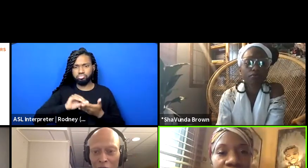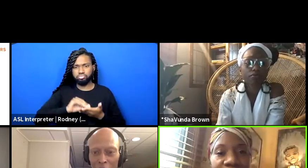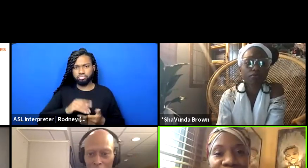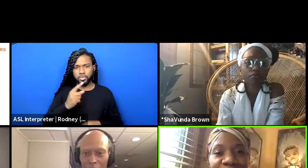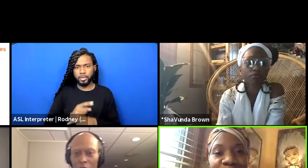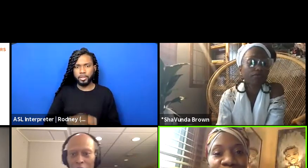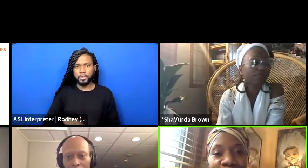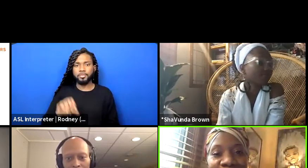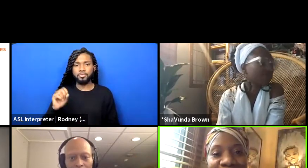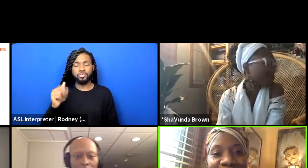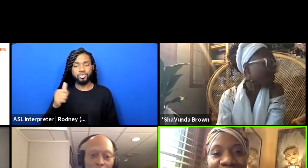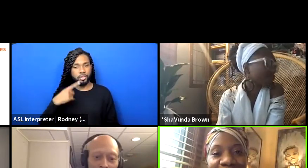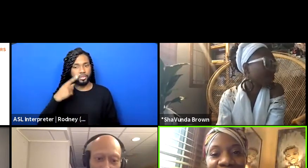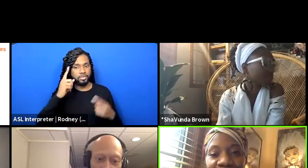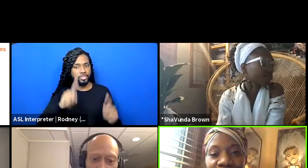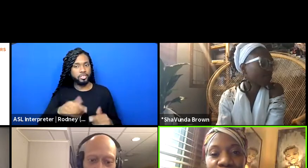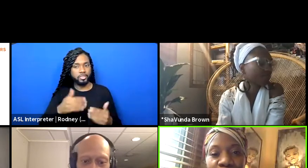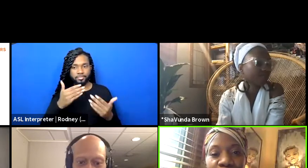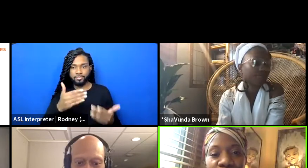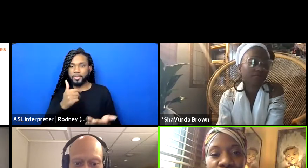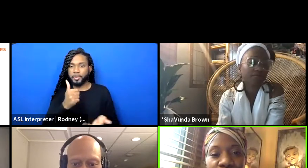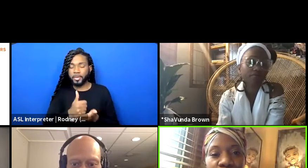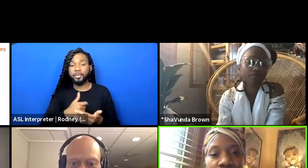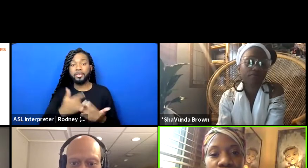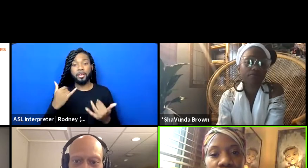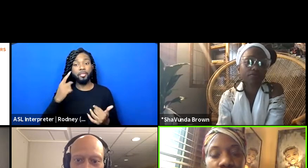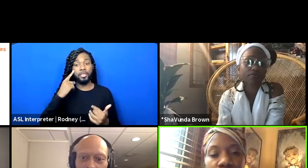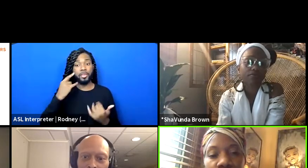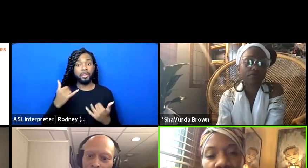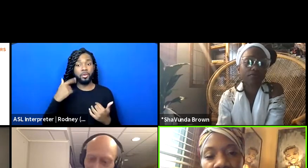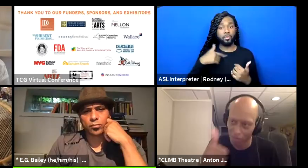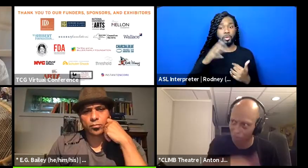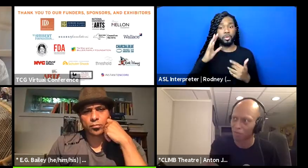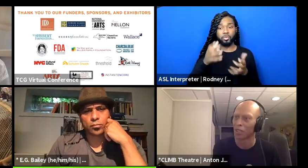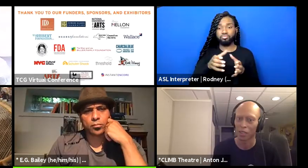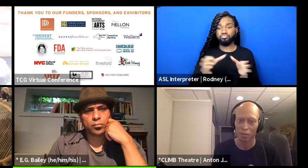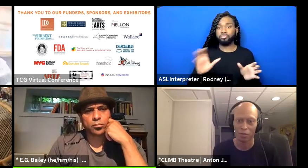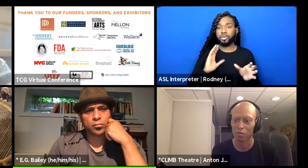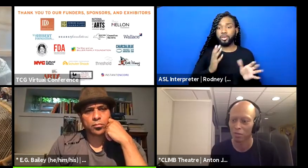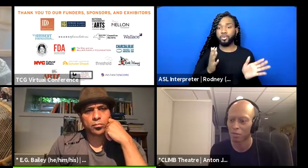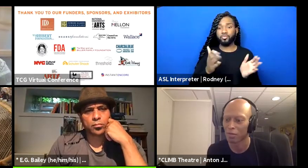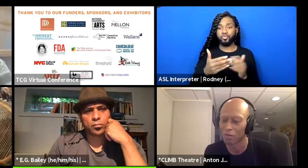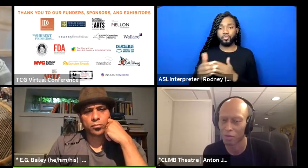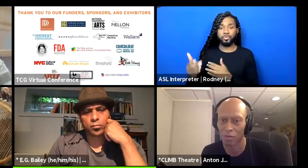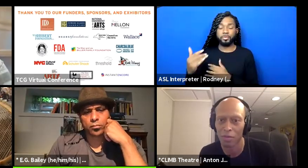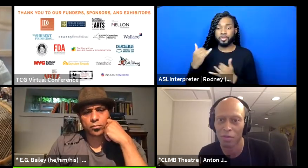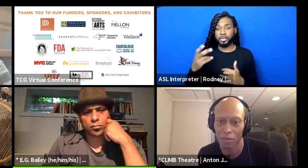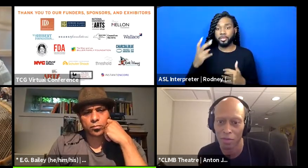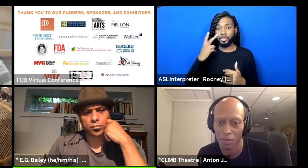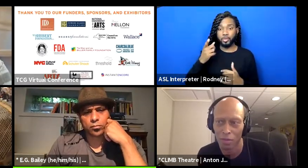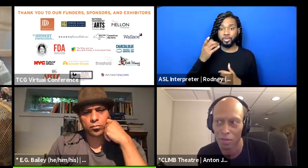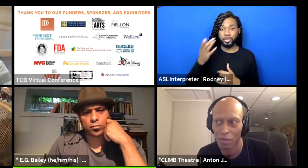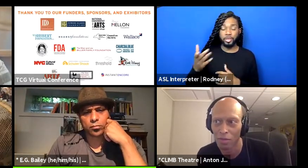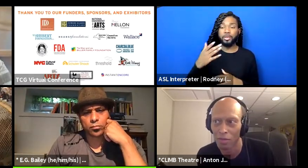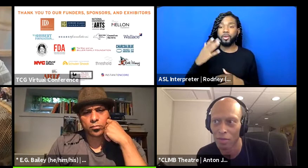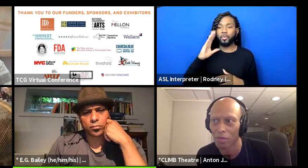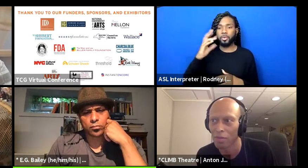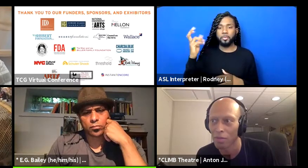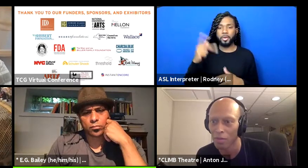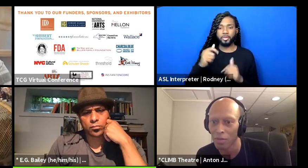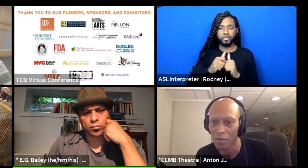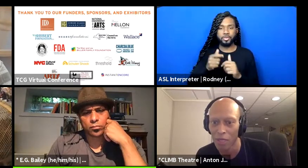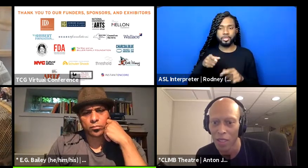an amen. Thank you so much, Anton. I think we're moving to our spaces. We'll see you there and we'll see you back here in the main room as we share out.